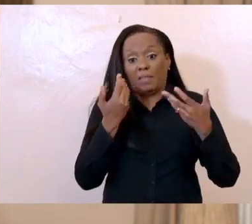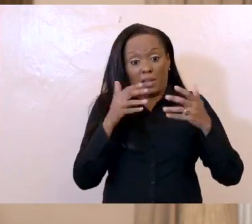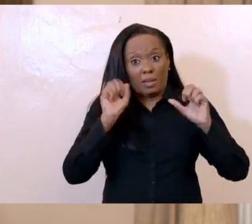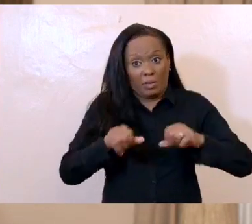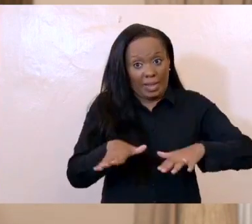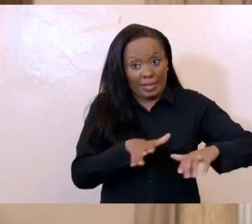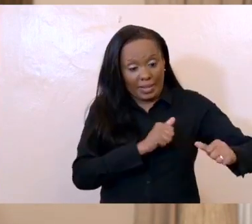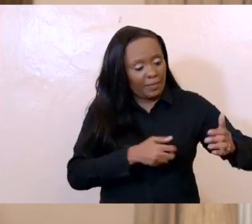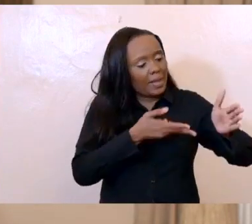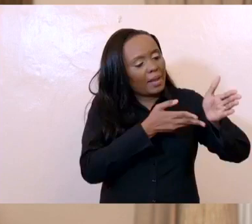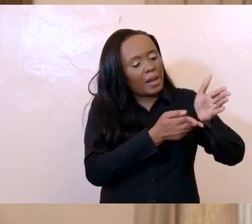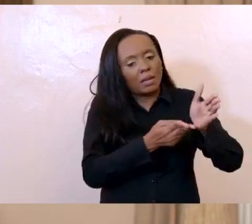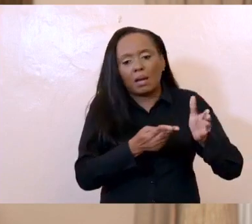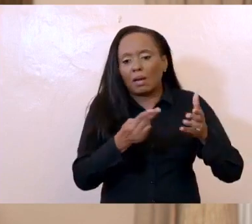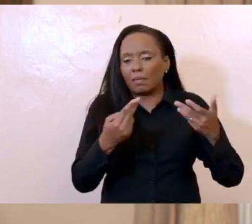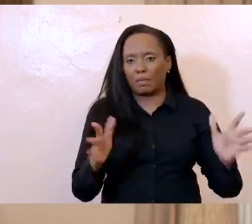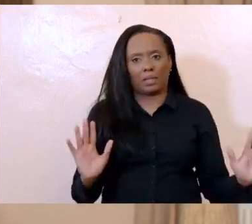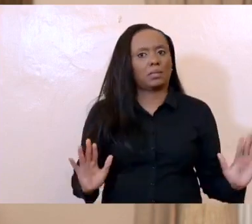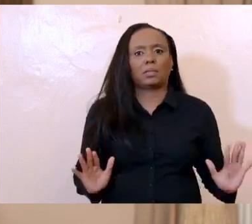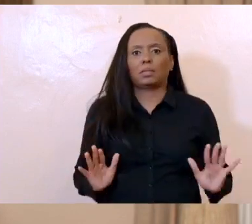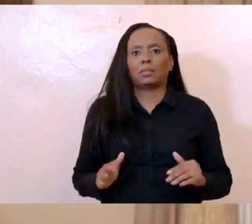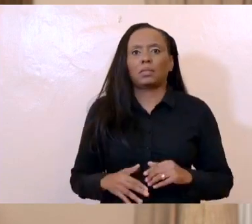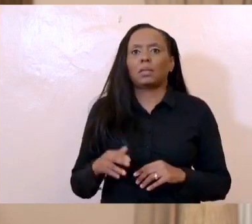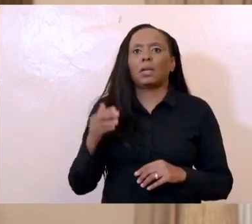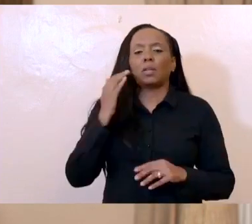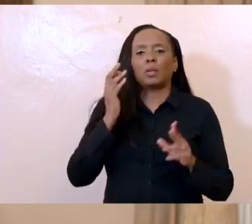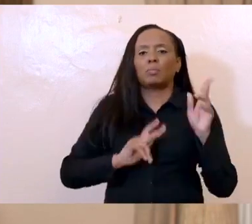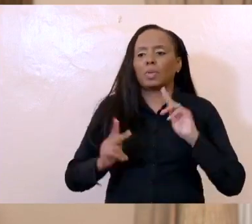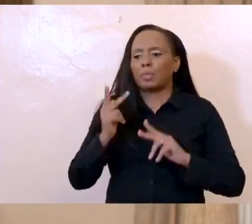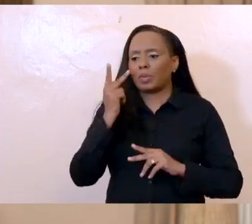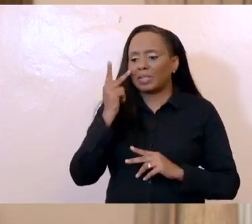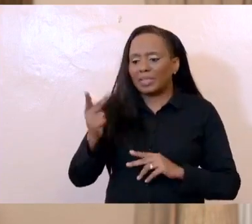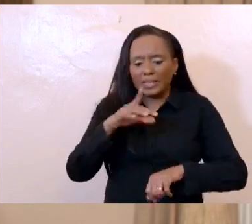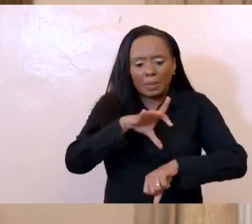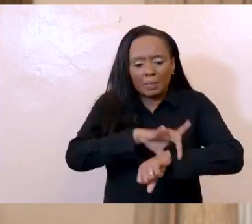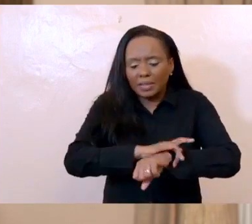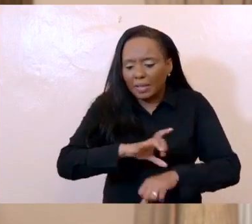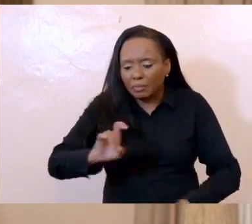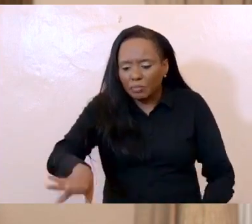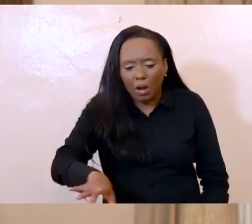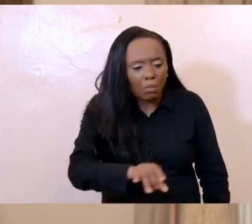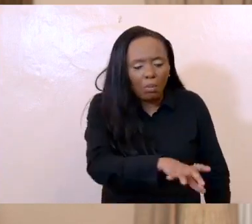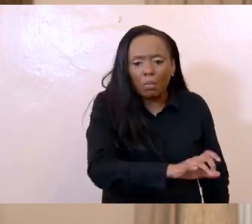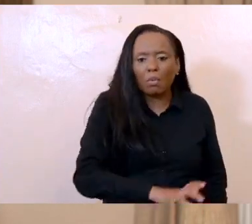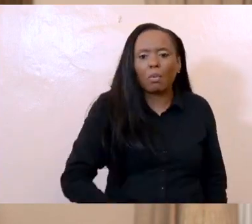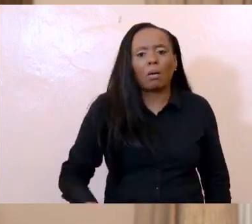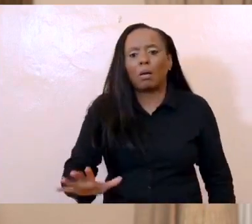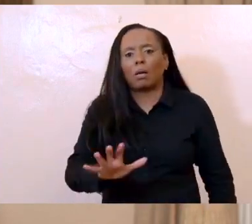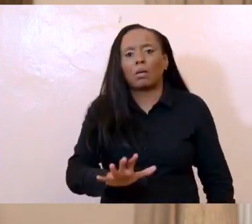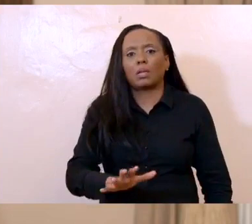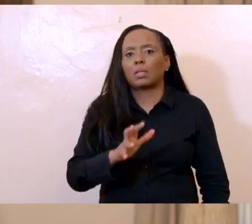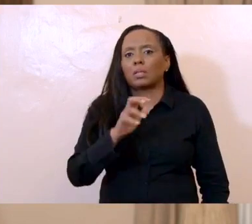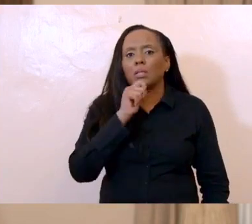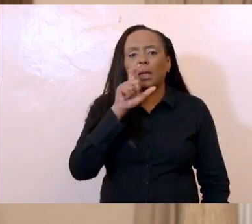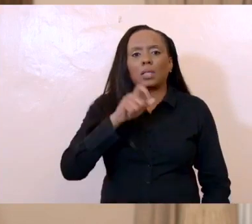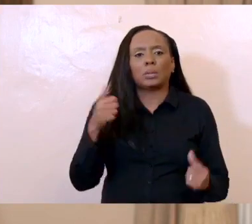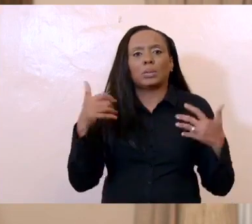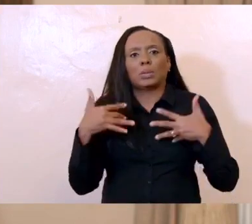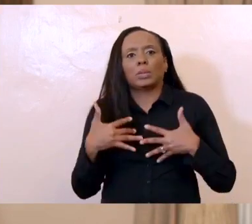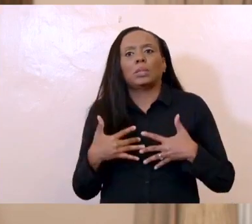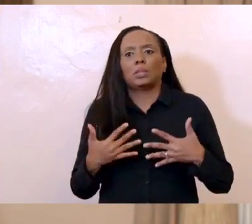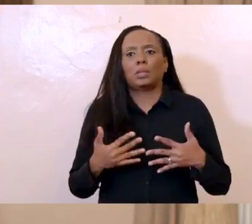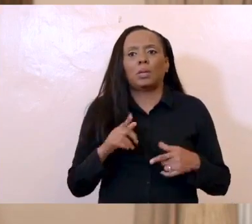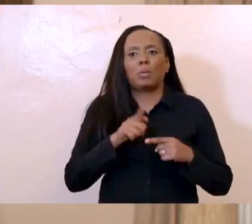have had reports of people seeing discarded bracelets and not understanding that that is what is supposed to happen when somebody finishes quarantine.